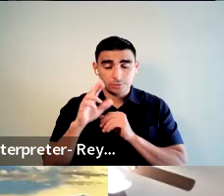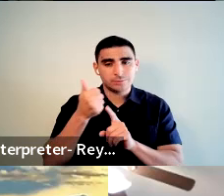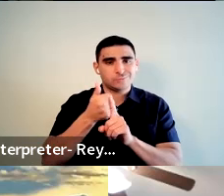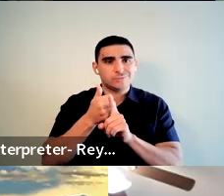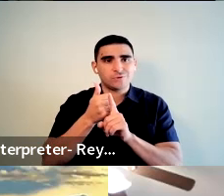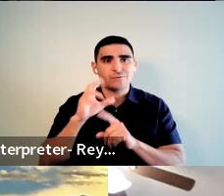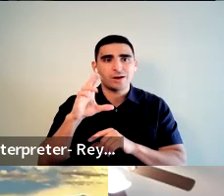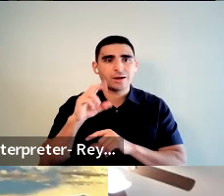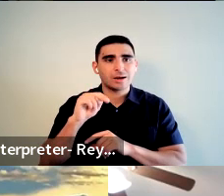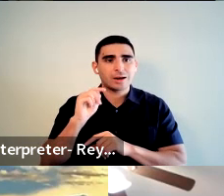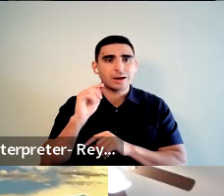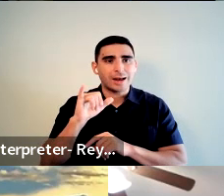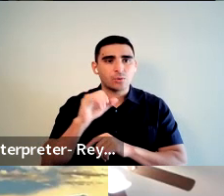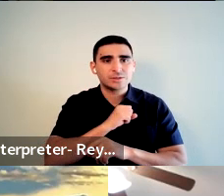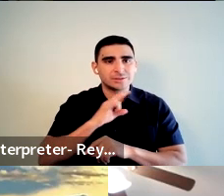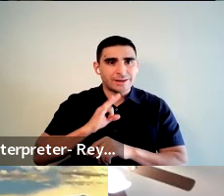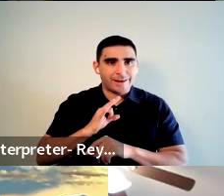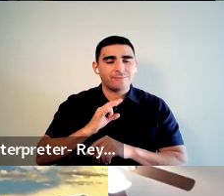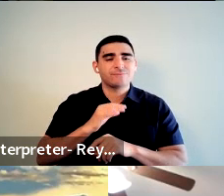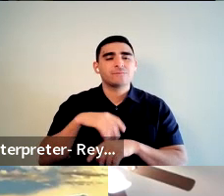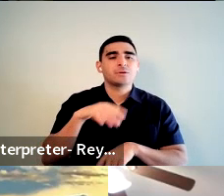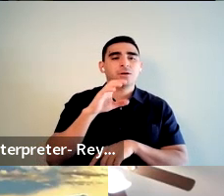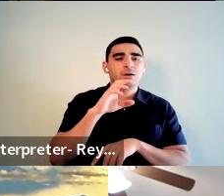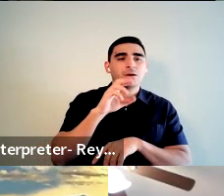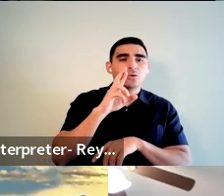gatherer and note taker, Craig